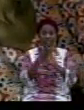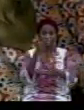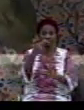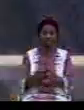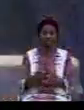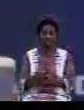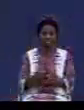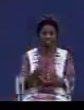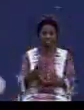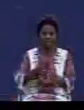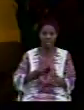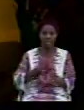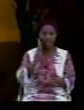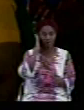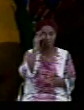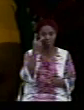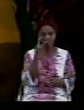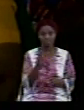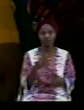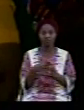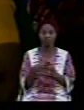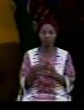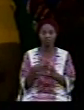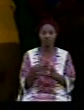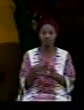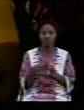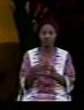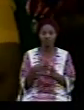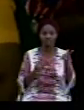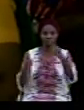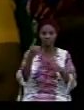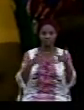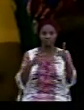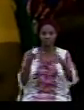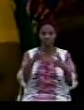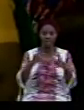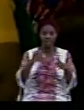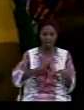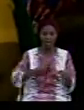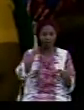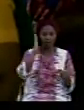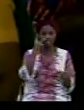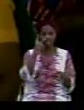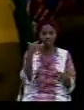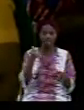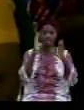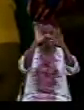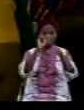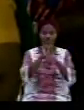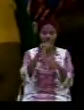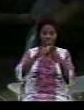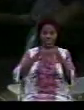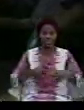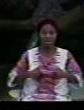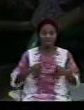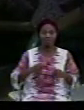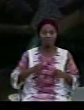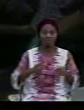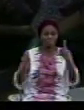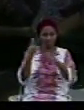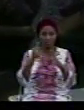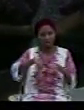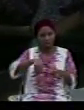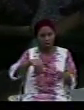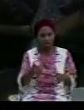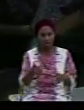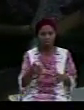I will see a miracle in my life. Others will see a